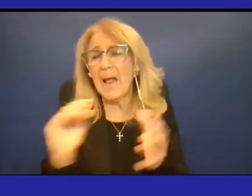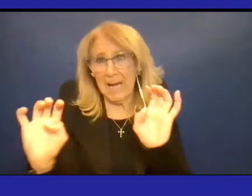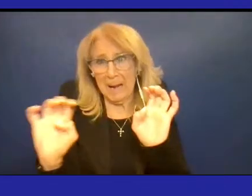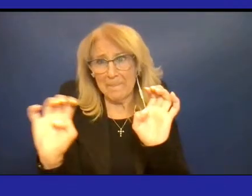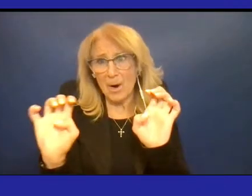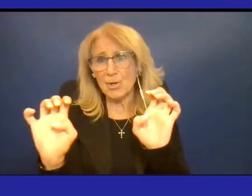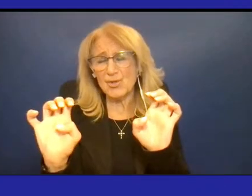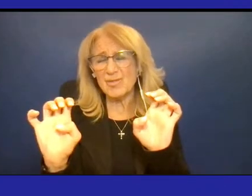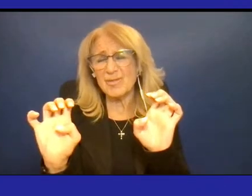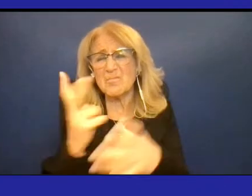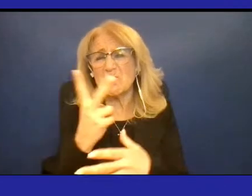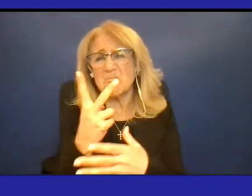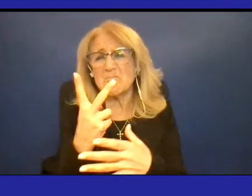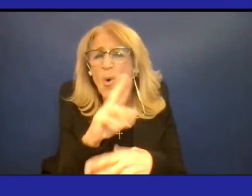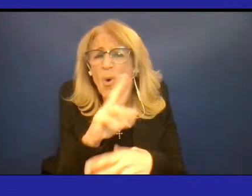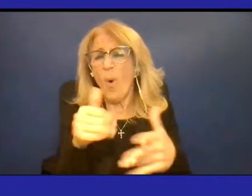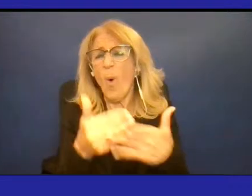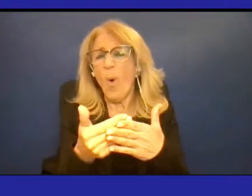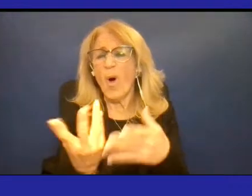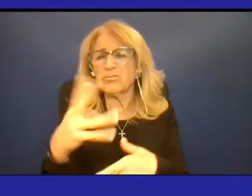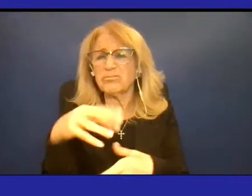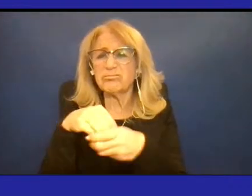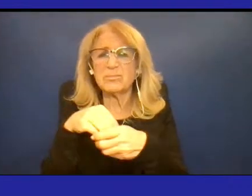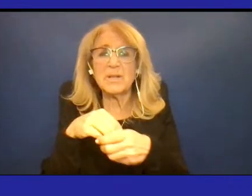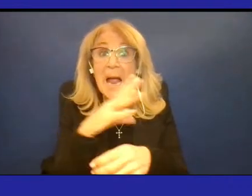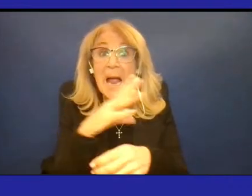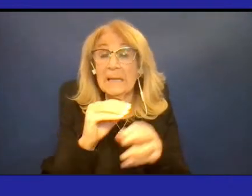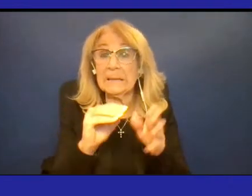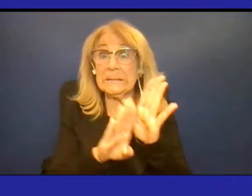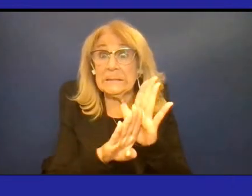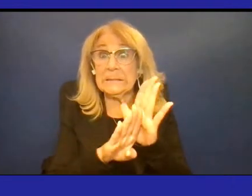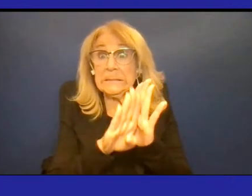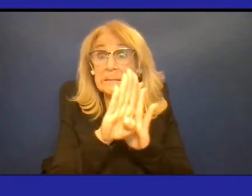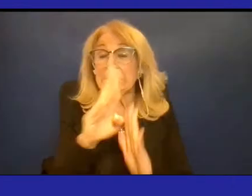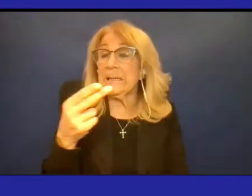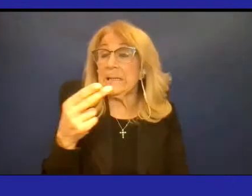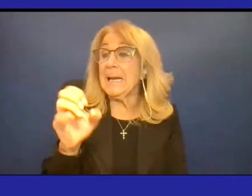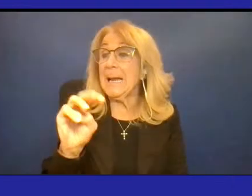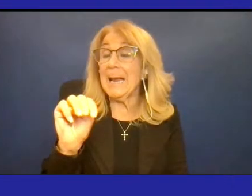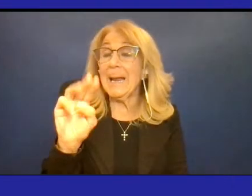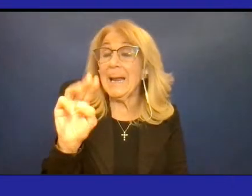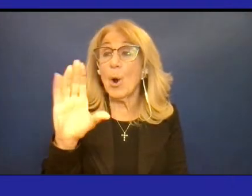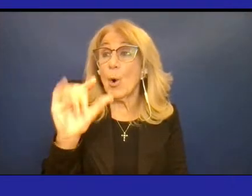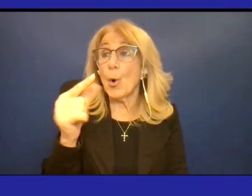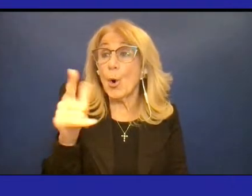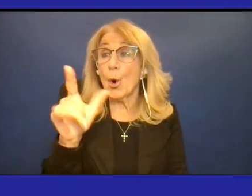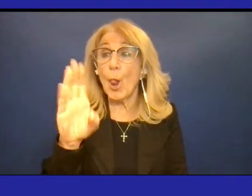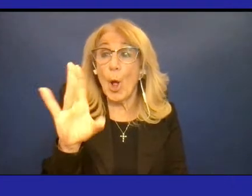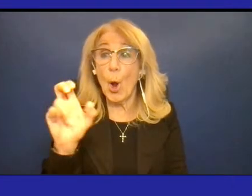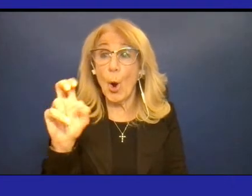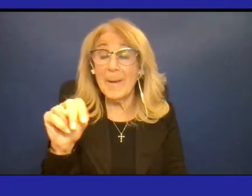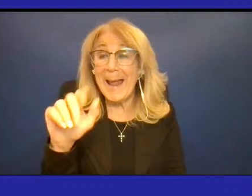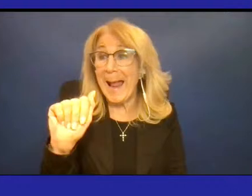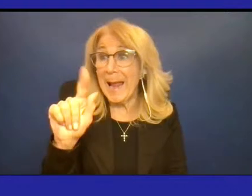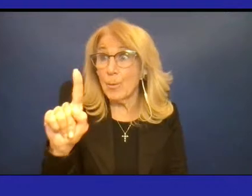that continues to keep going up and up is the hemoglobin A1C control under 8. Has gone up